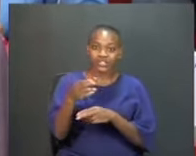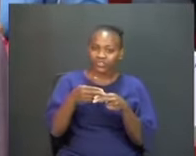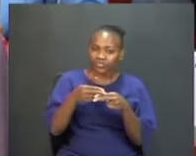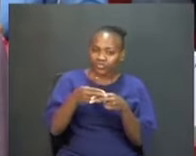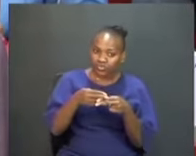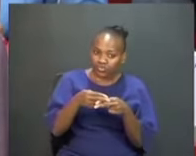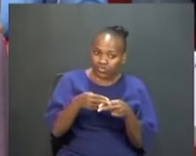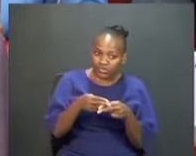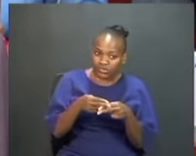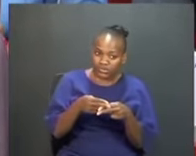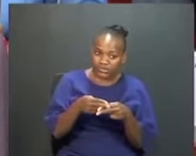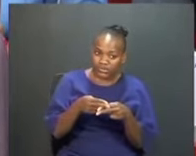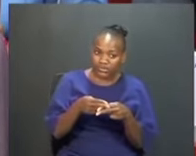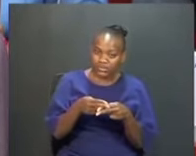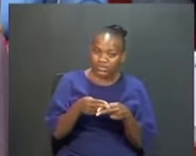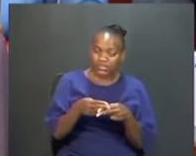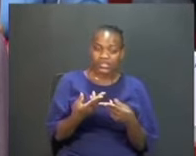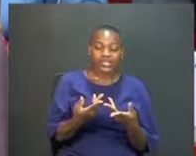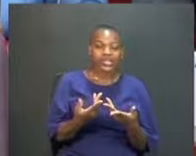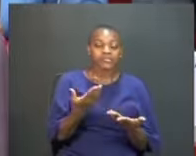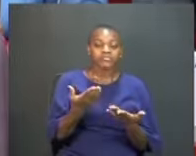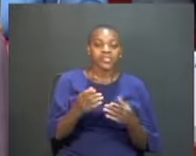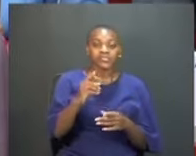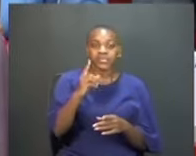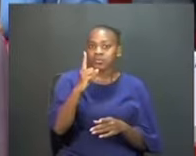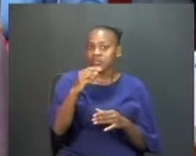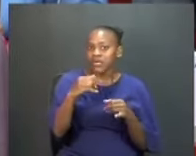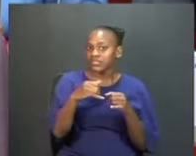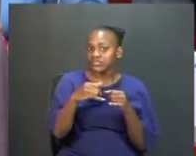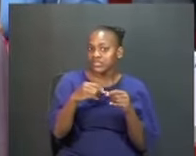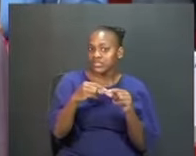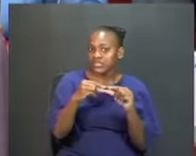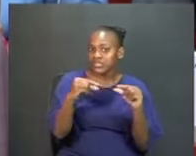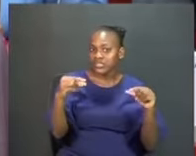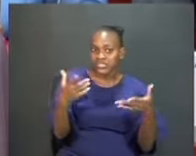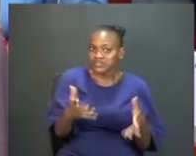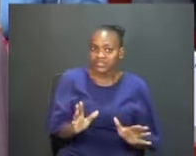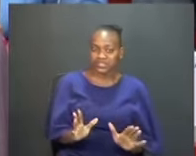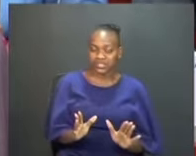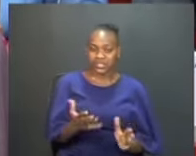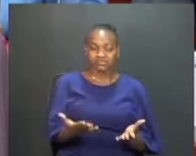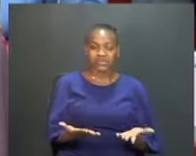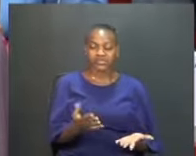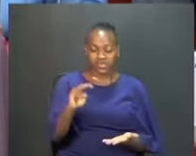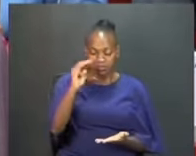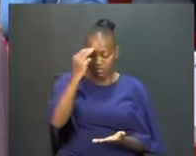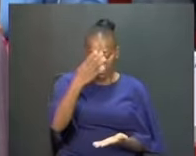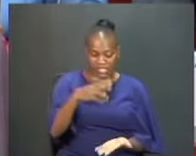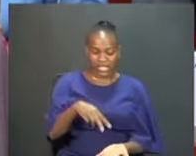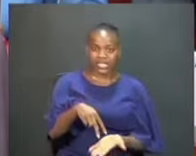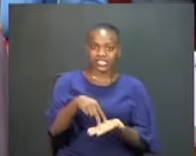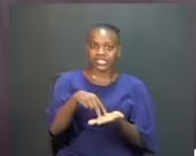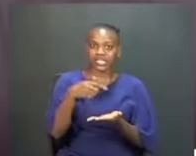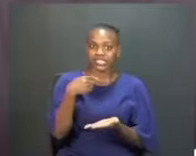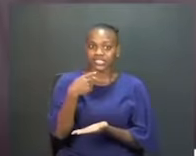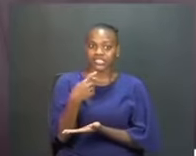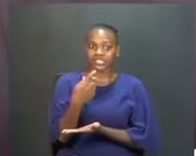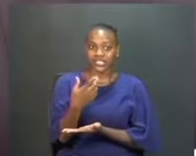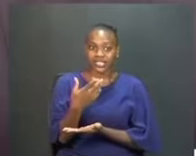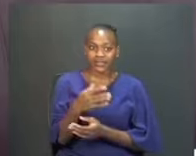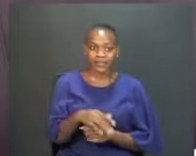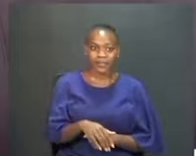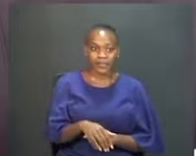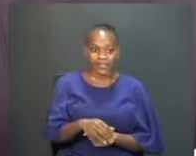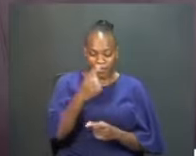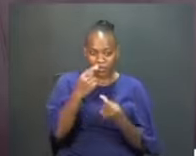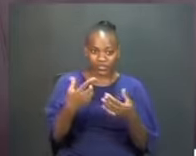in fact, it could be as short as one sentence. It says short. So the minister can get up and say that as a result of